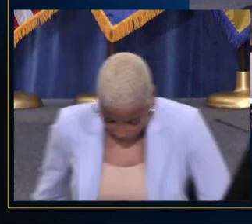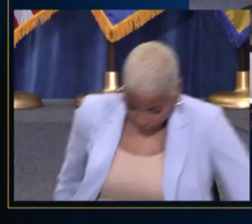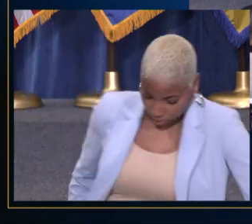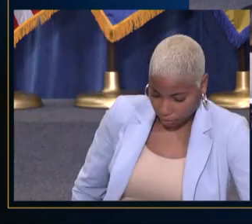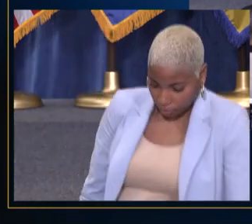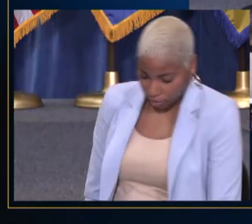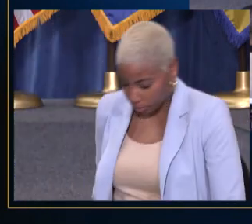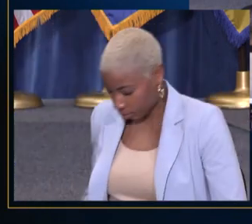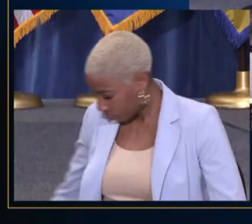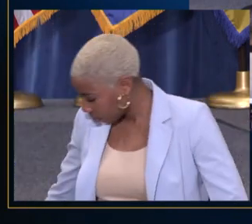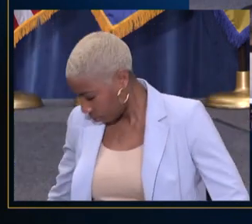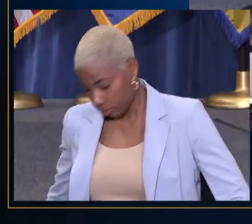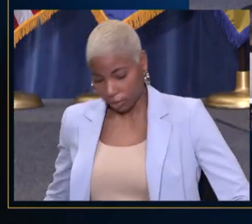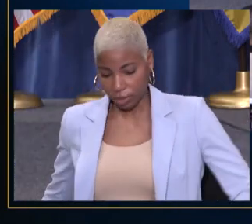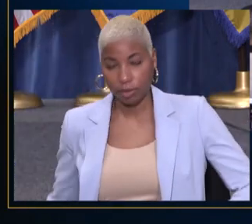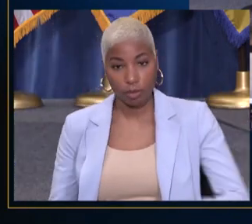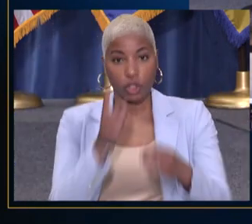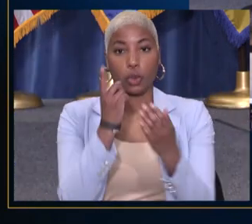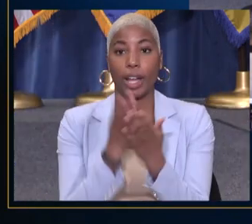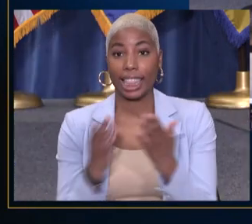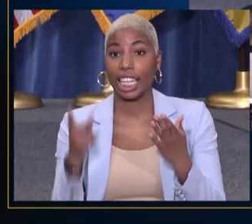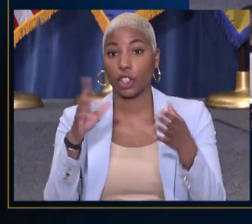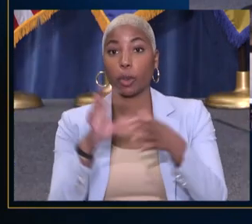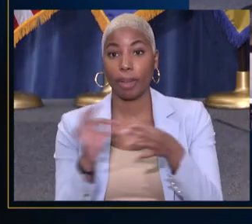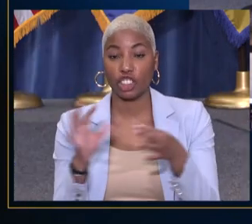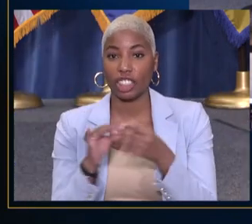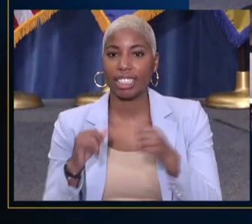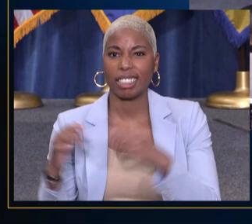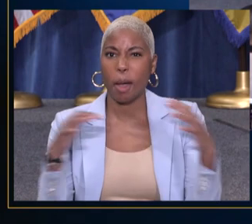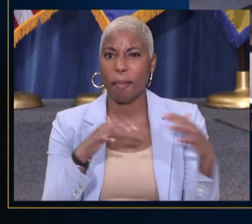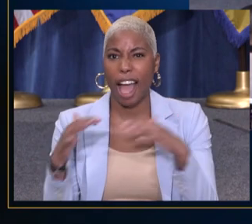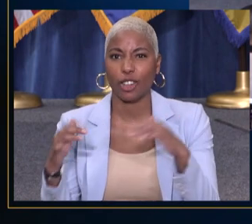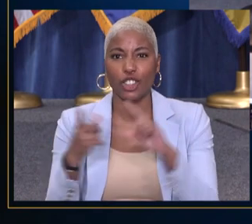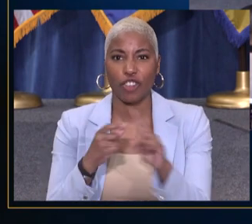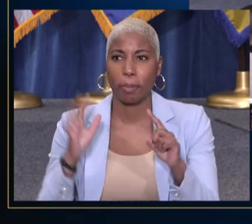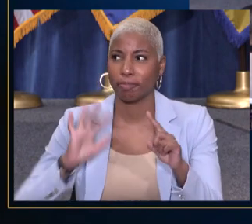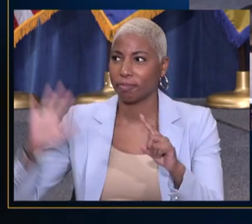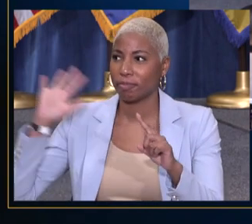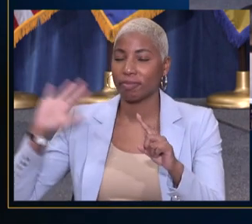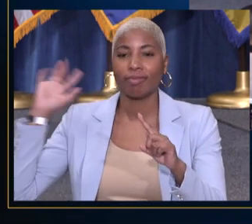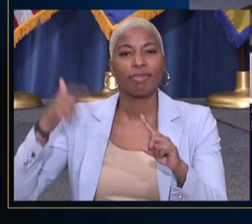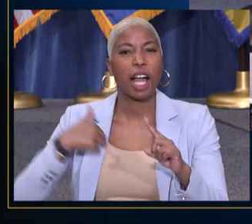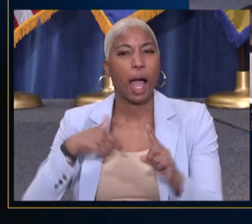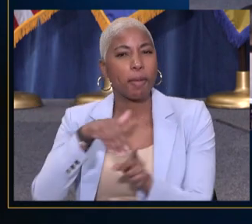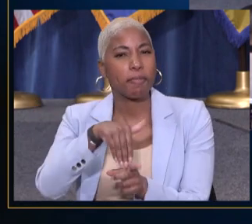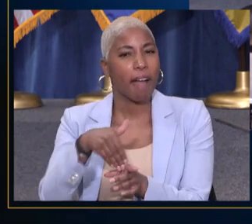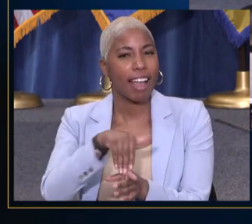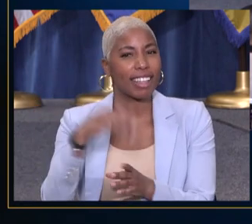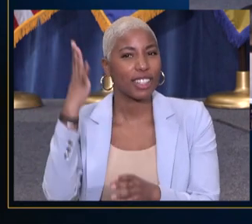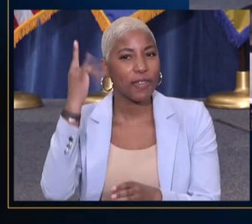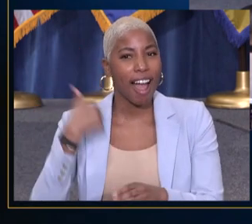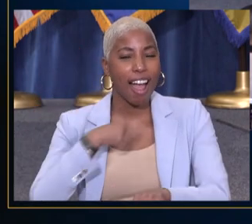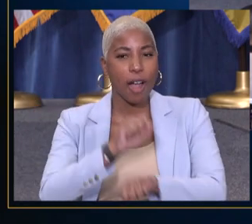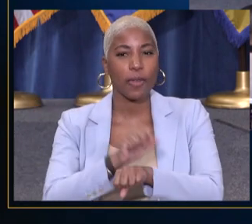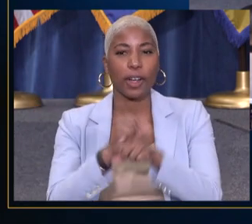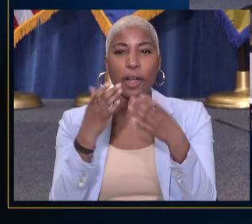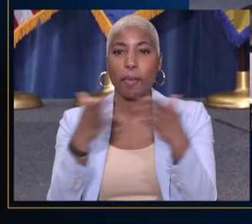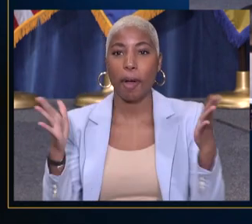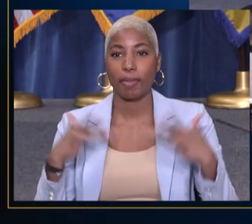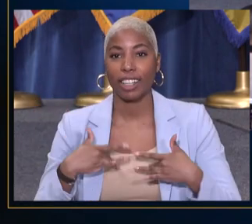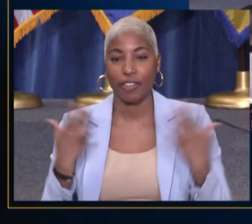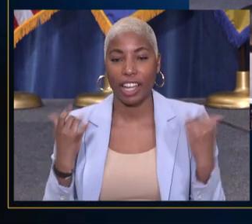yesterday. I'm a little biased because I'm in public affairs, but I think you can judge an organization by